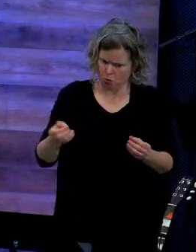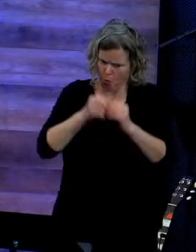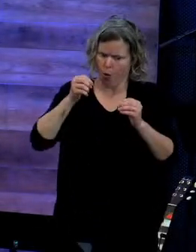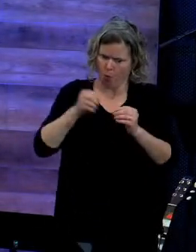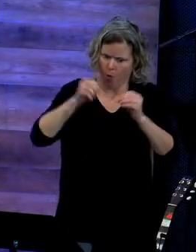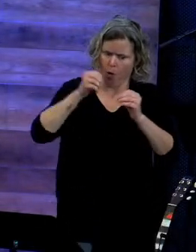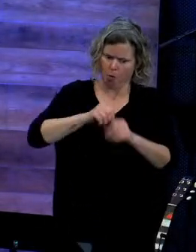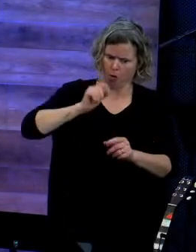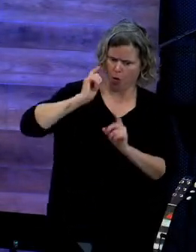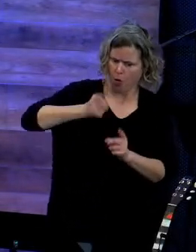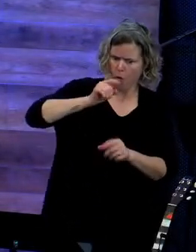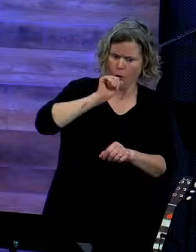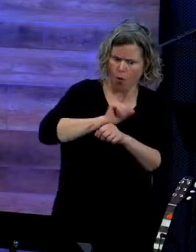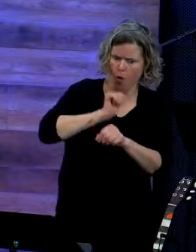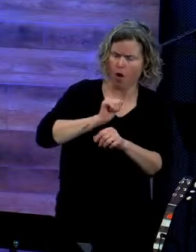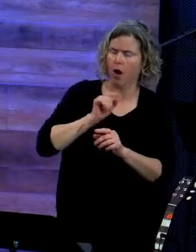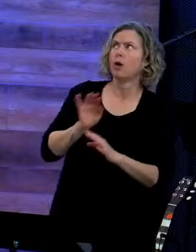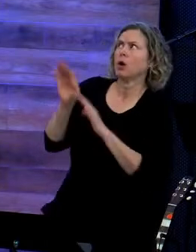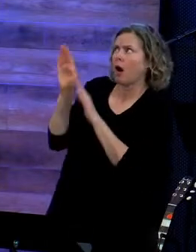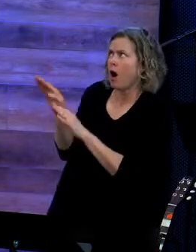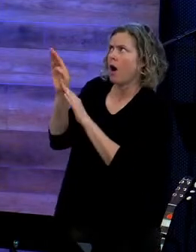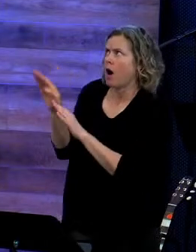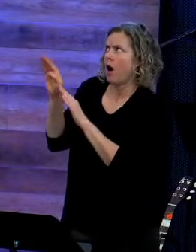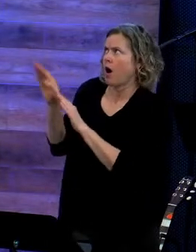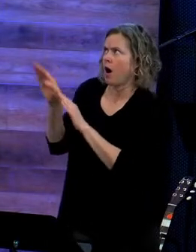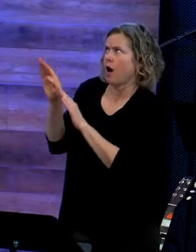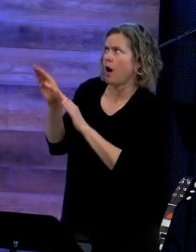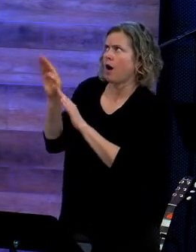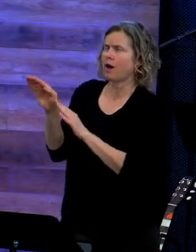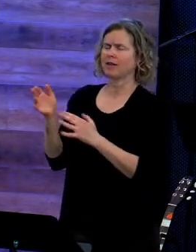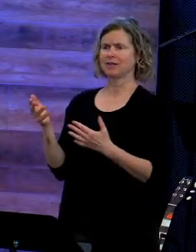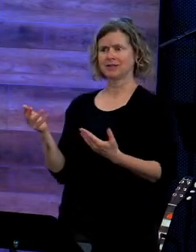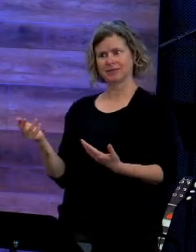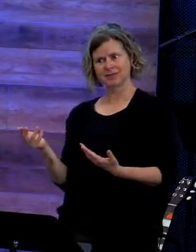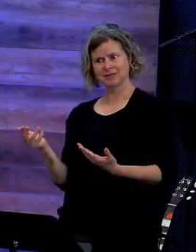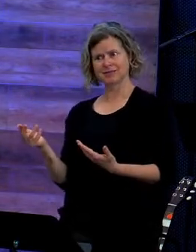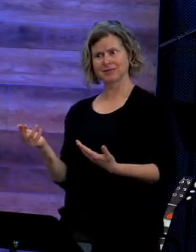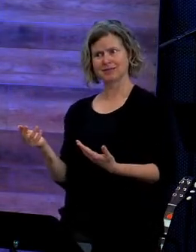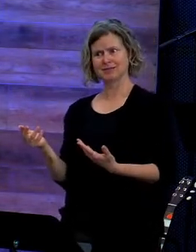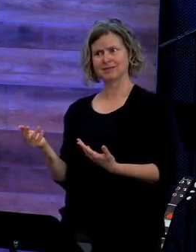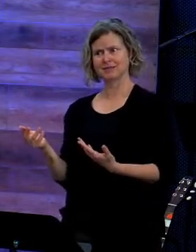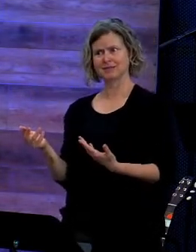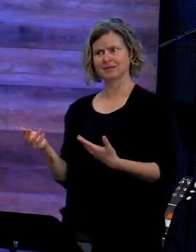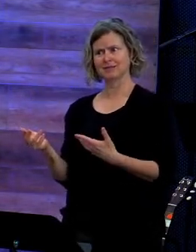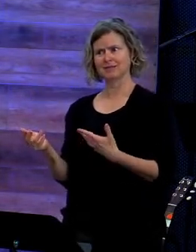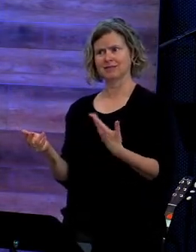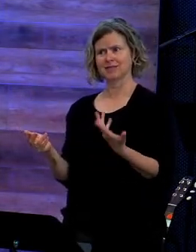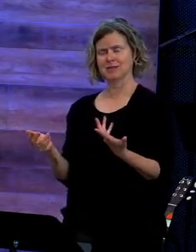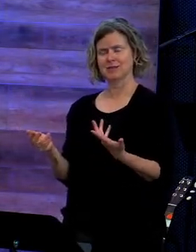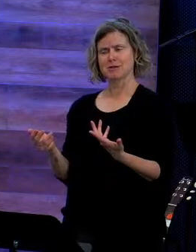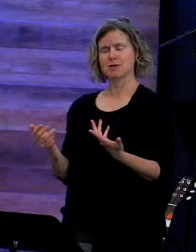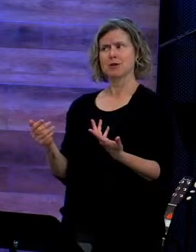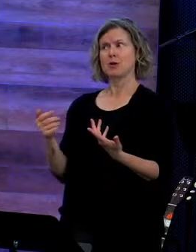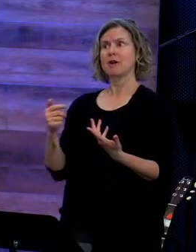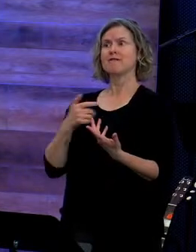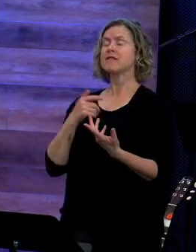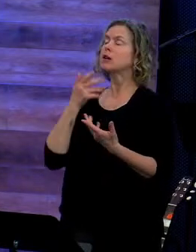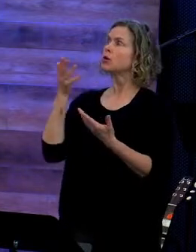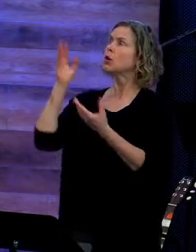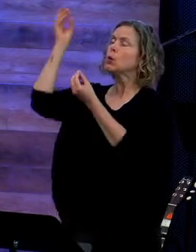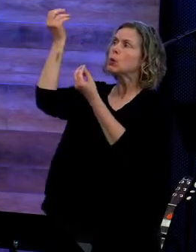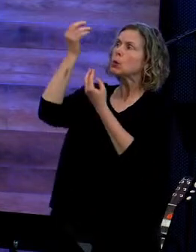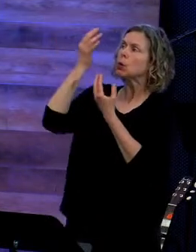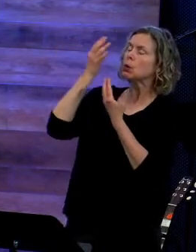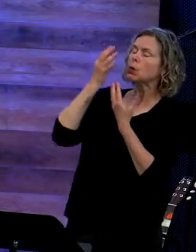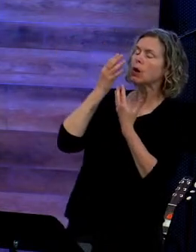to work hard in order to please him. There becomes this subtle shift from grace-based